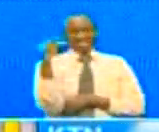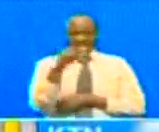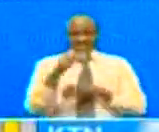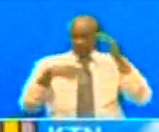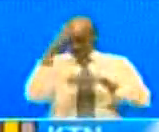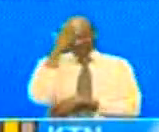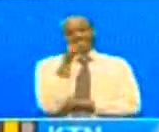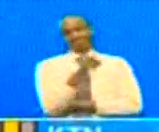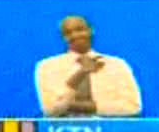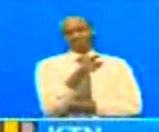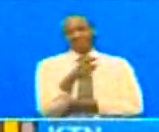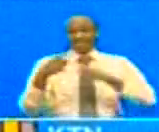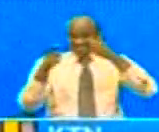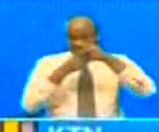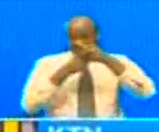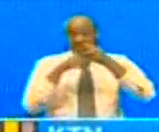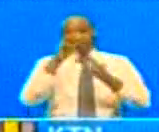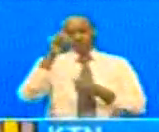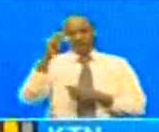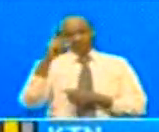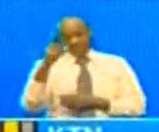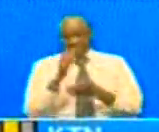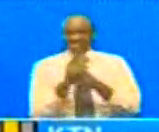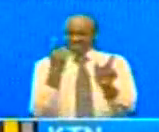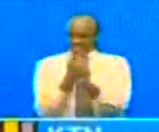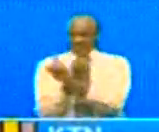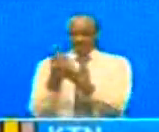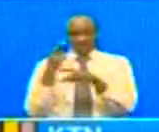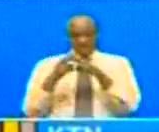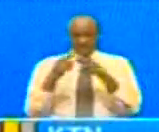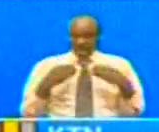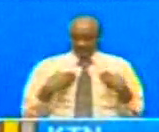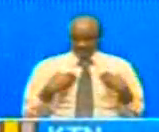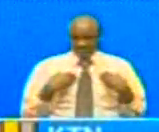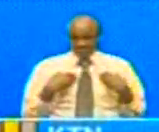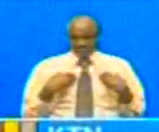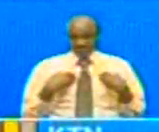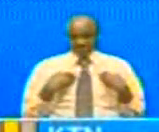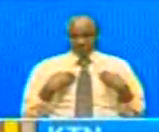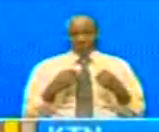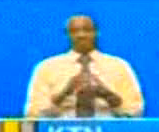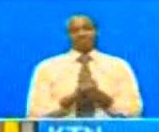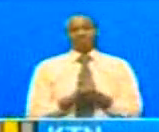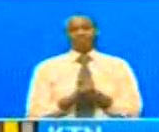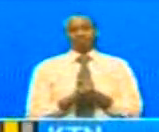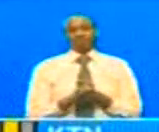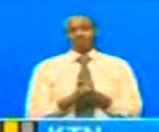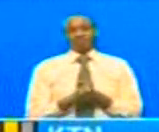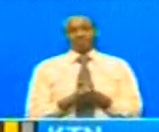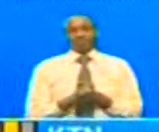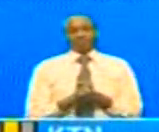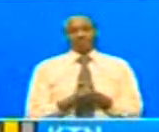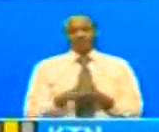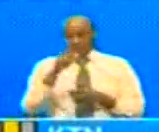University attack. The six: Mohammed Suro, Osman Dakane, Mohammed Abikar, Hassan Aden, Sahal Hussein,